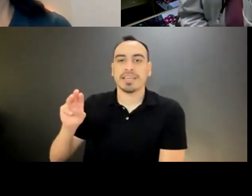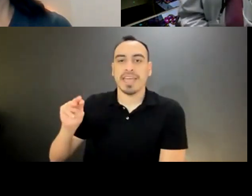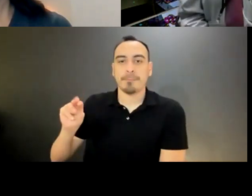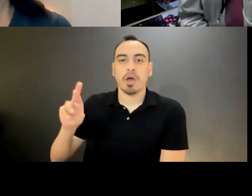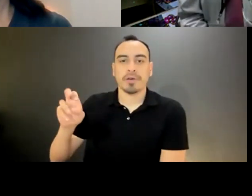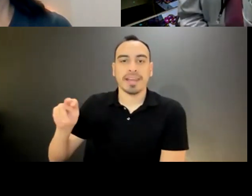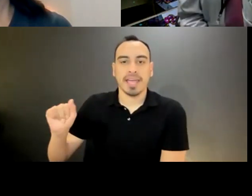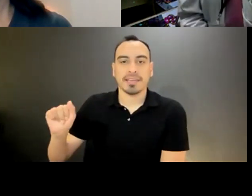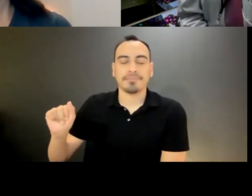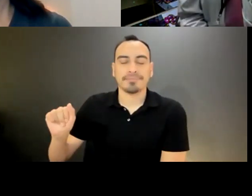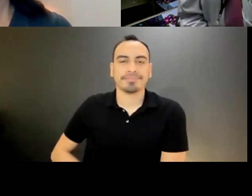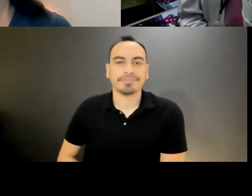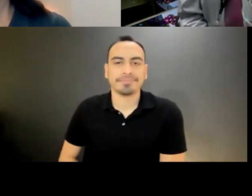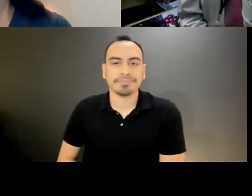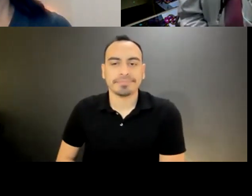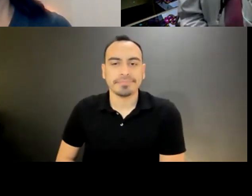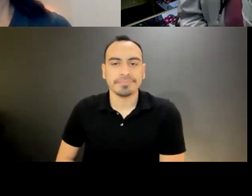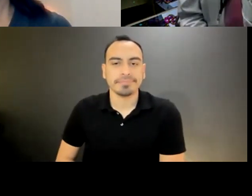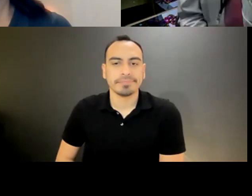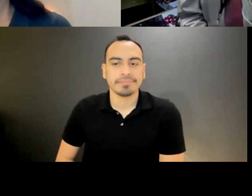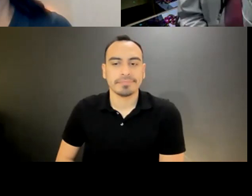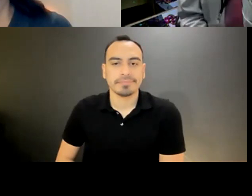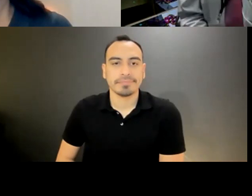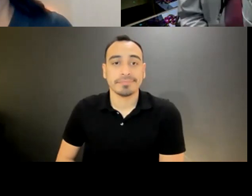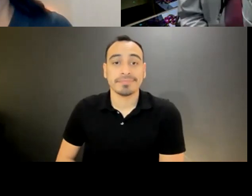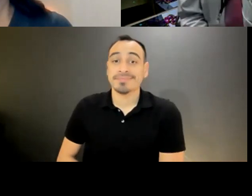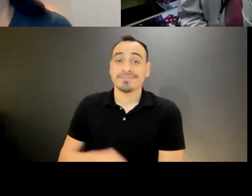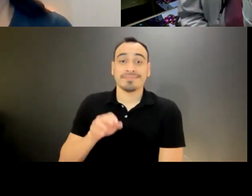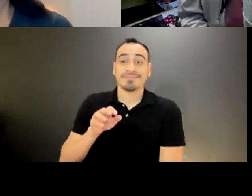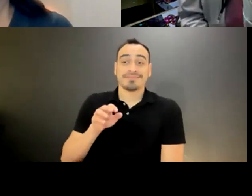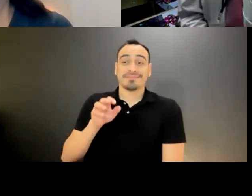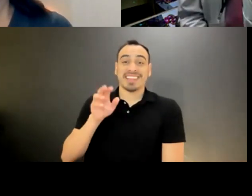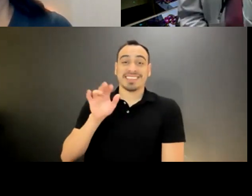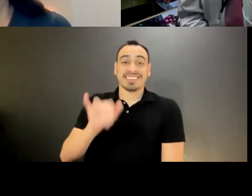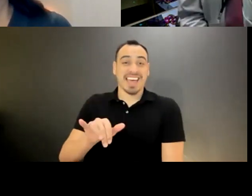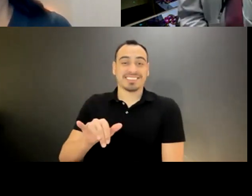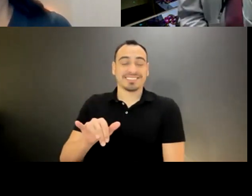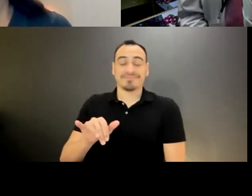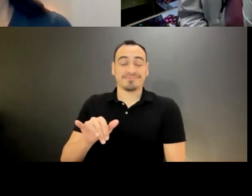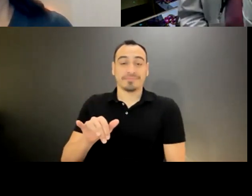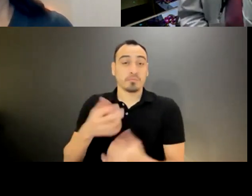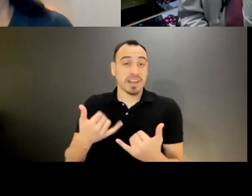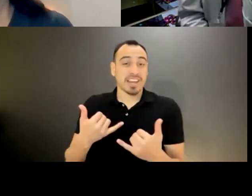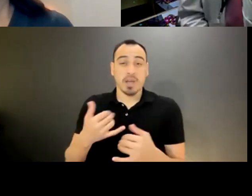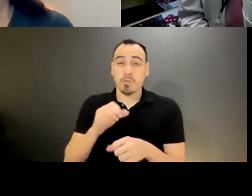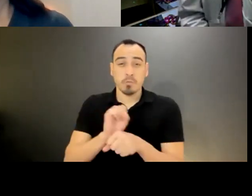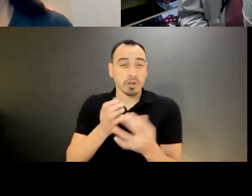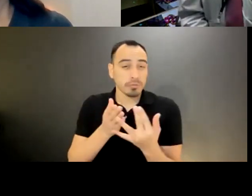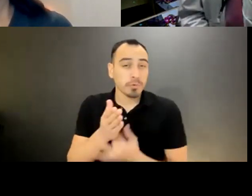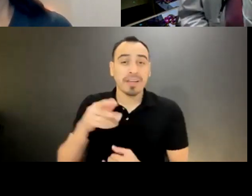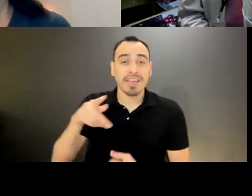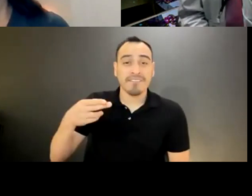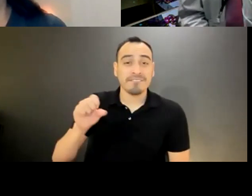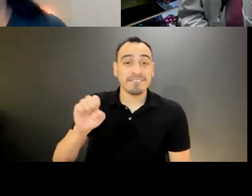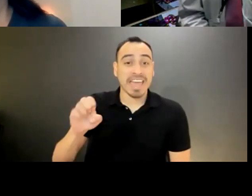protein. And this is another phase 3, 30,000